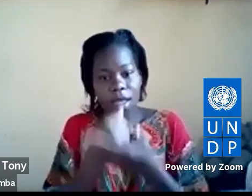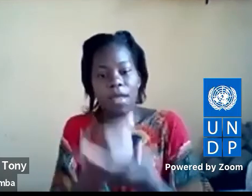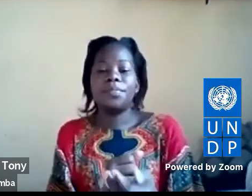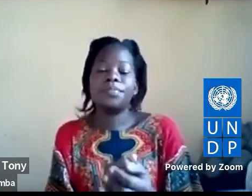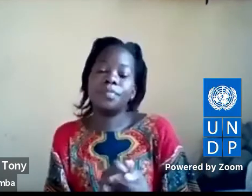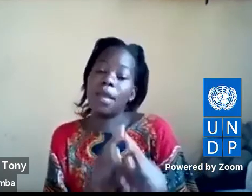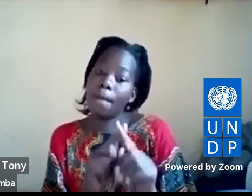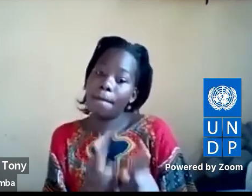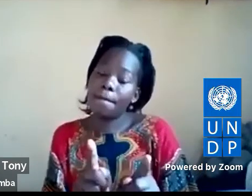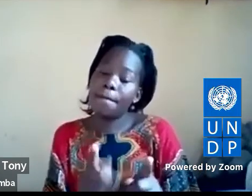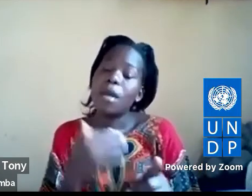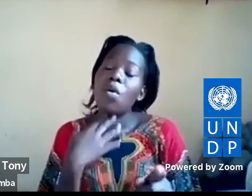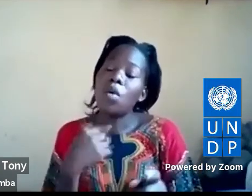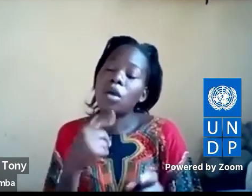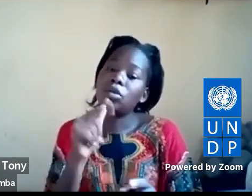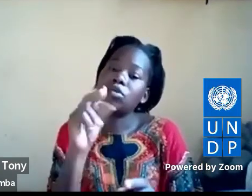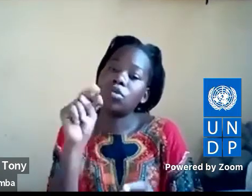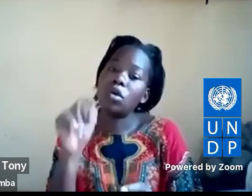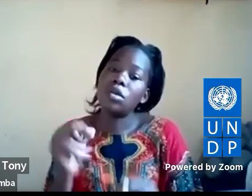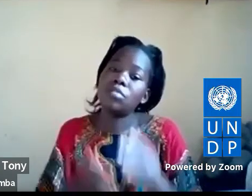as well.